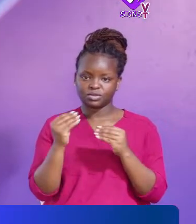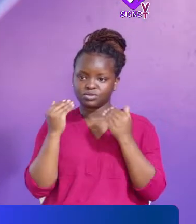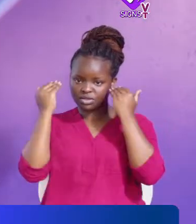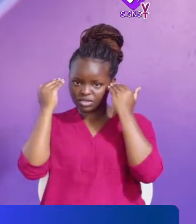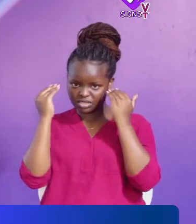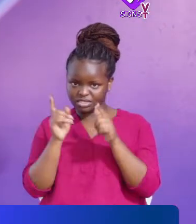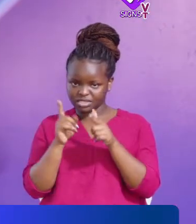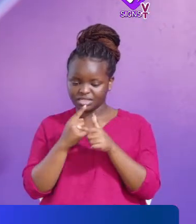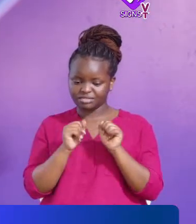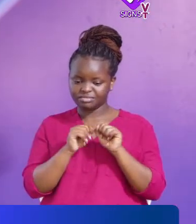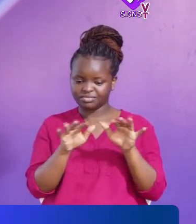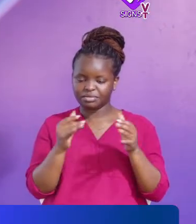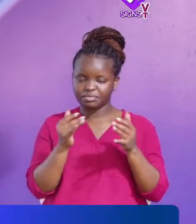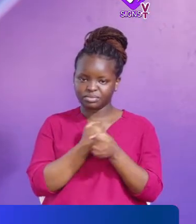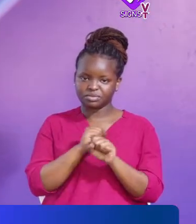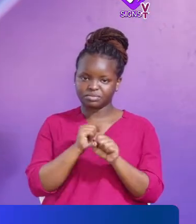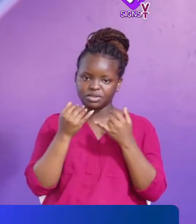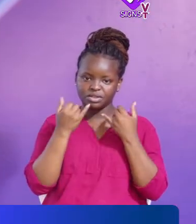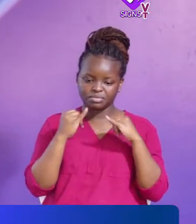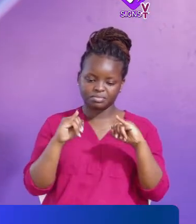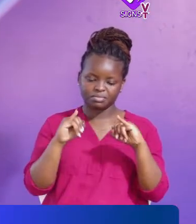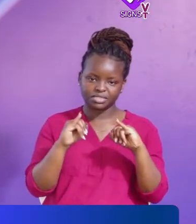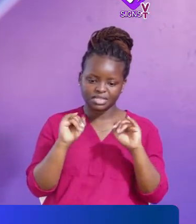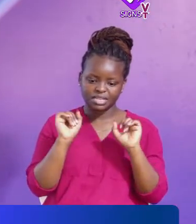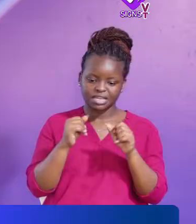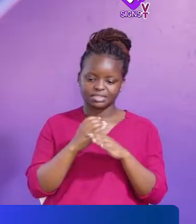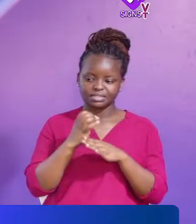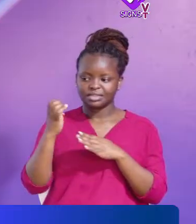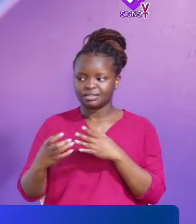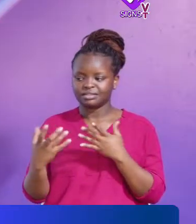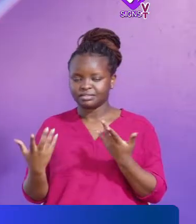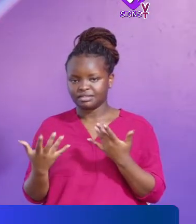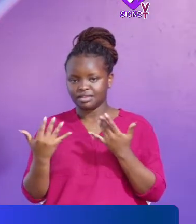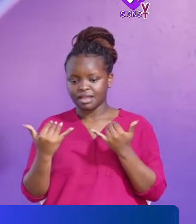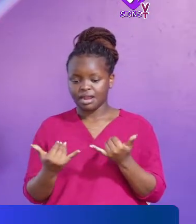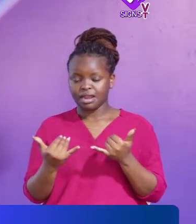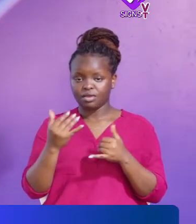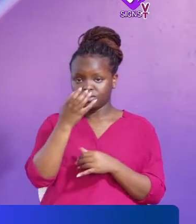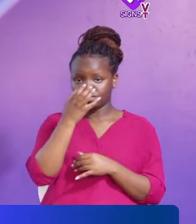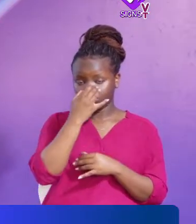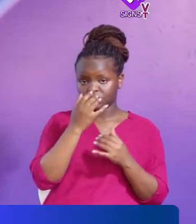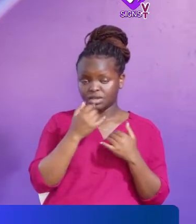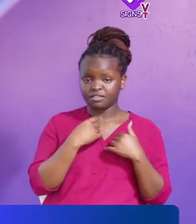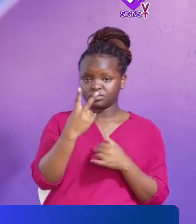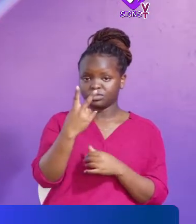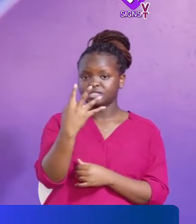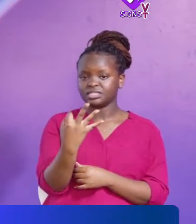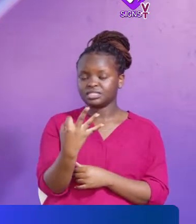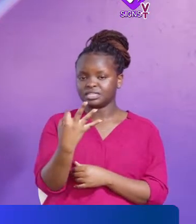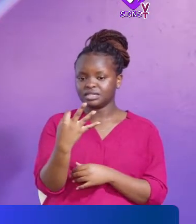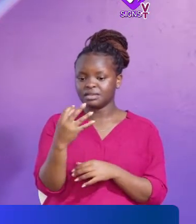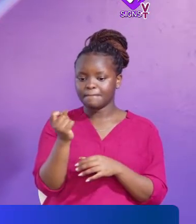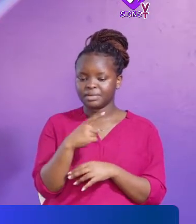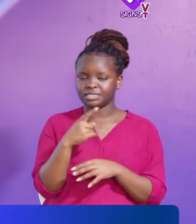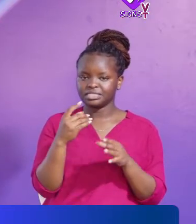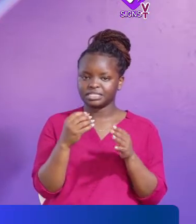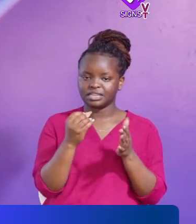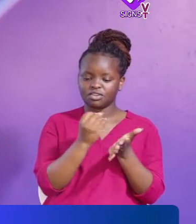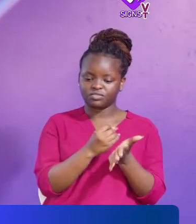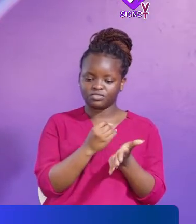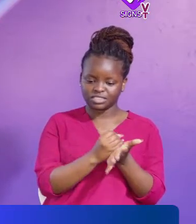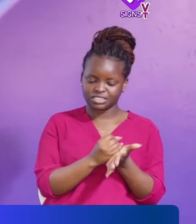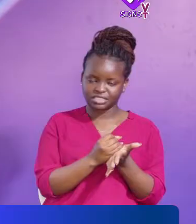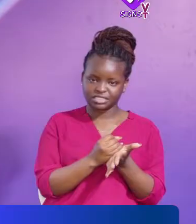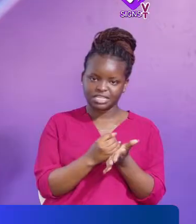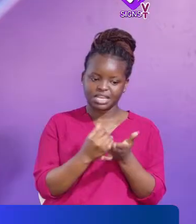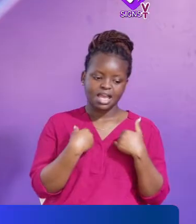they might not actually implement. So this might go up to the end. Now, William Ruto has only 23 months in office. So basically there